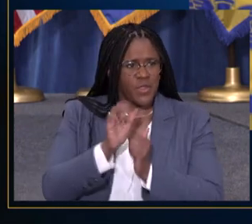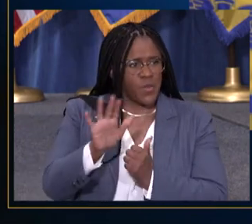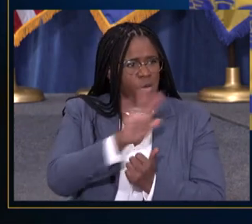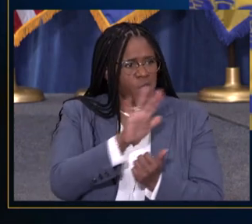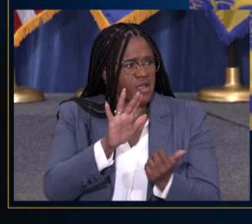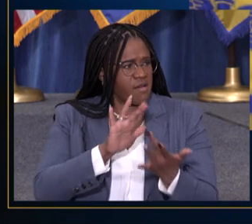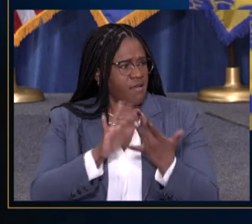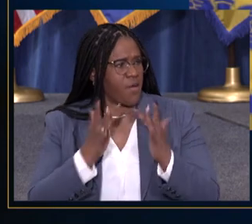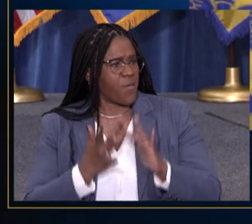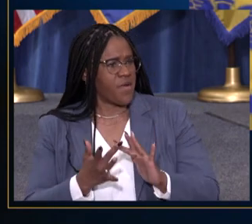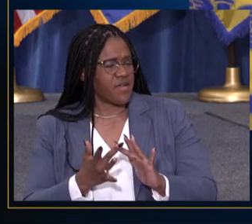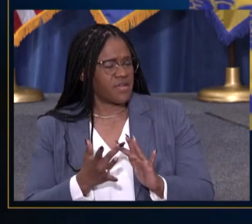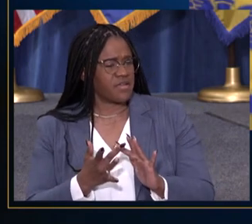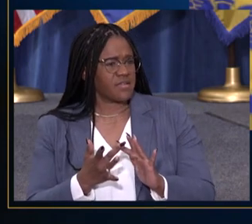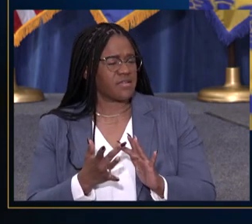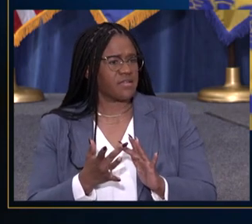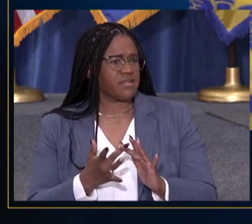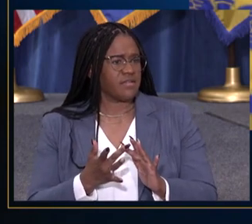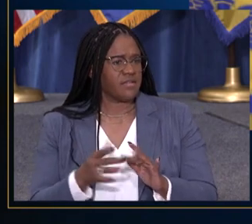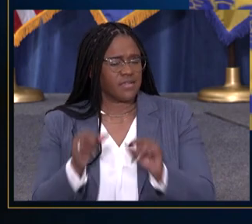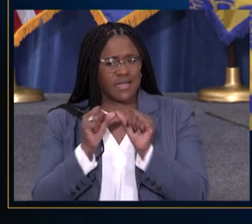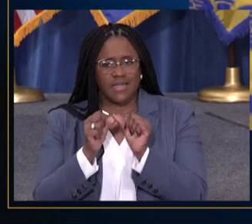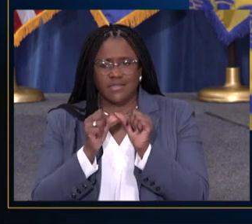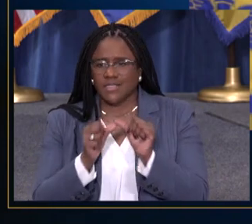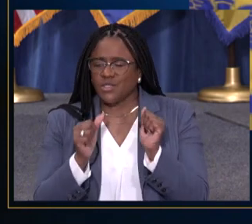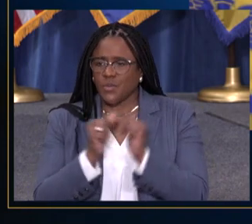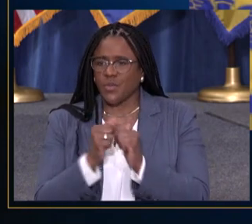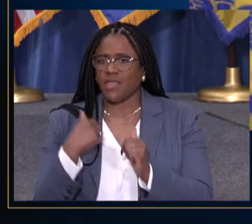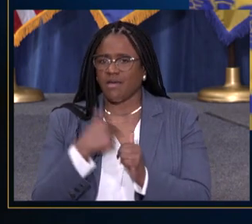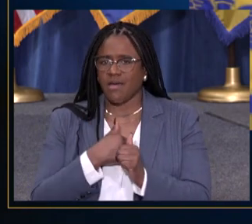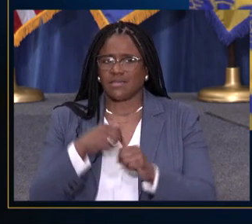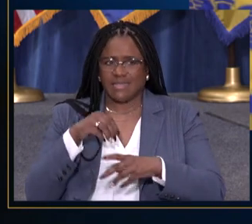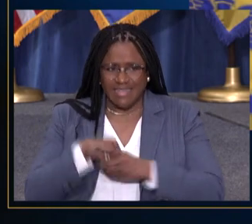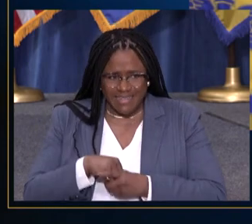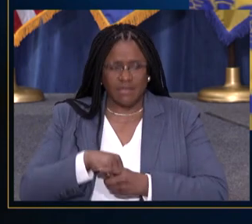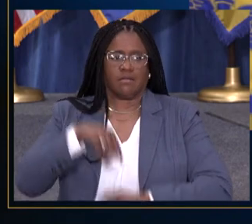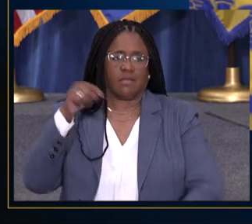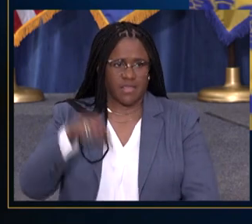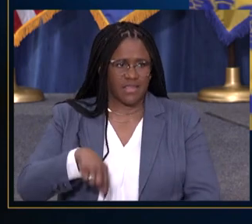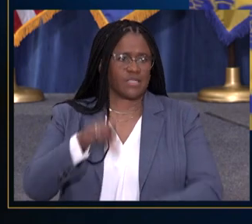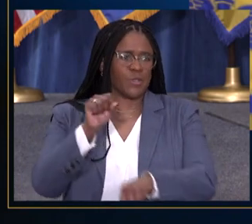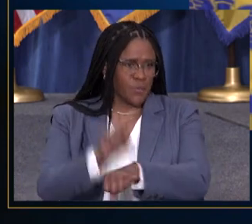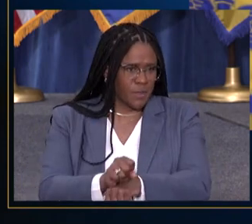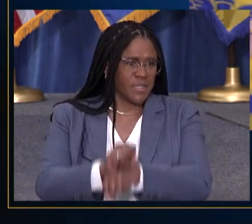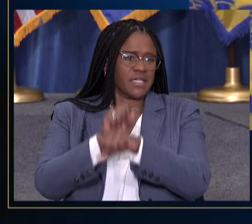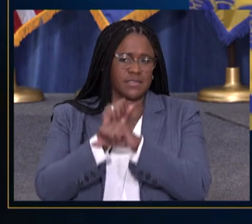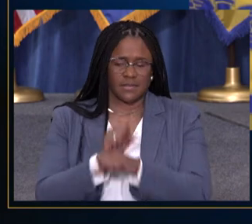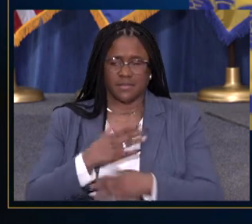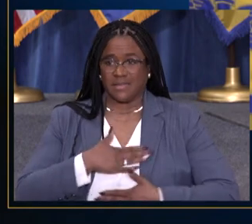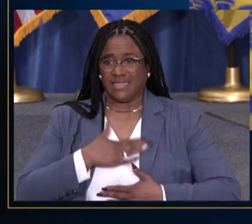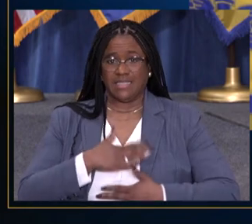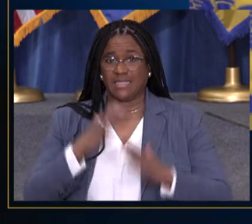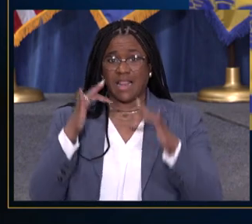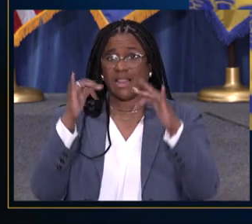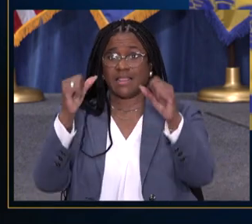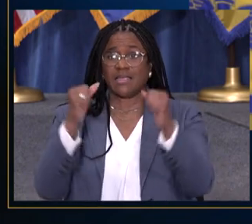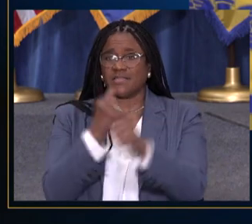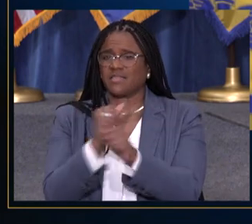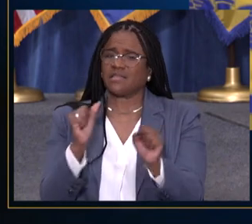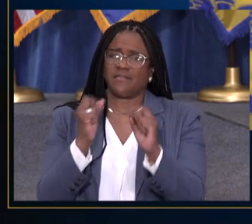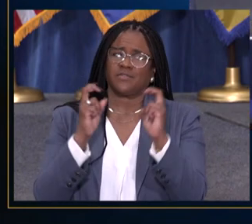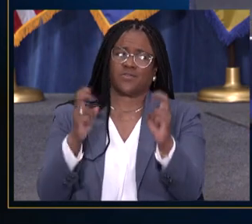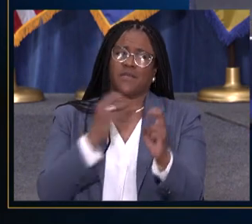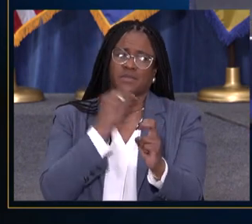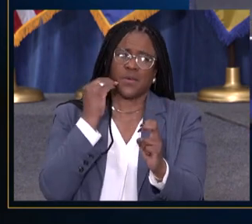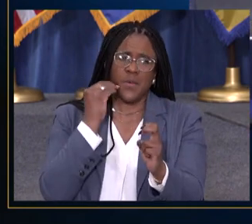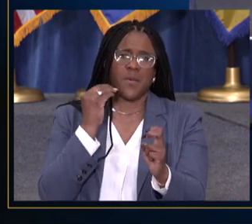networks, and continue on with us in this work. So please leave this space, have safe travels,